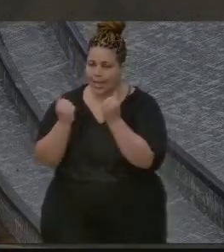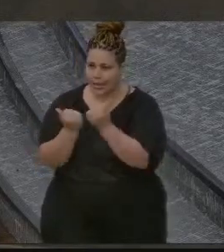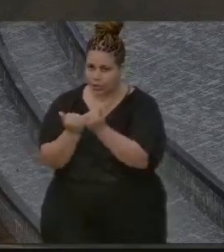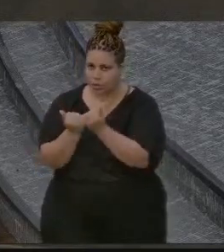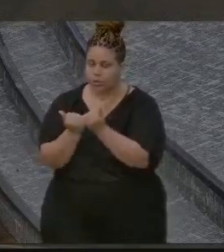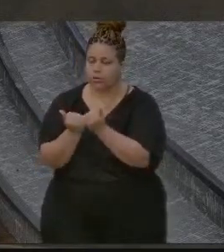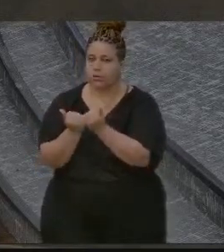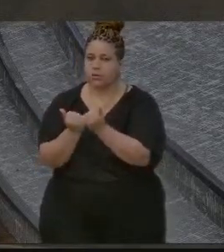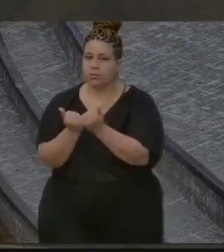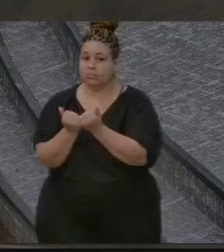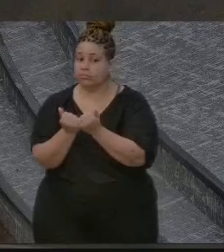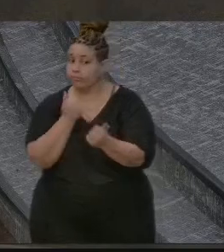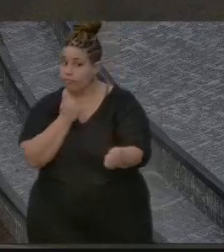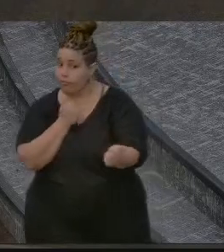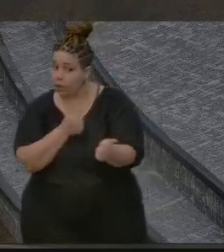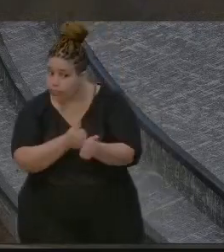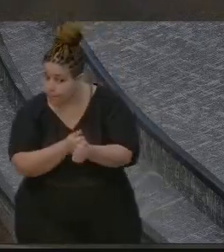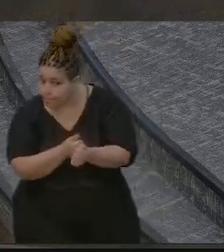there?